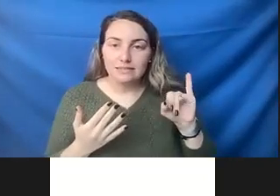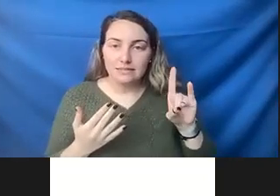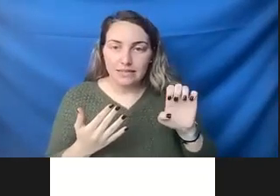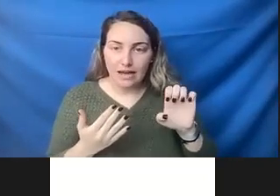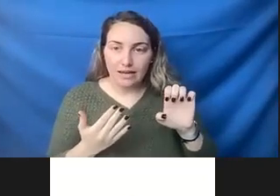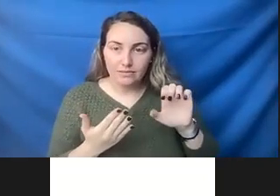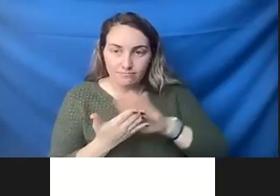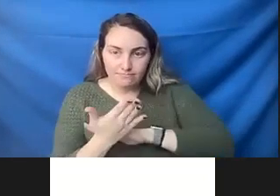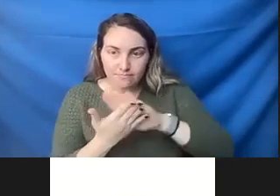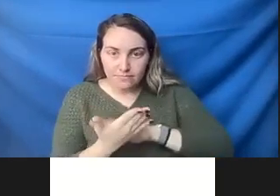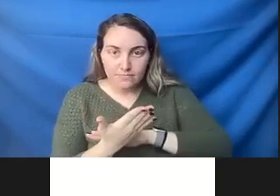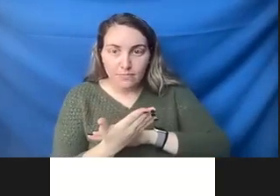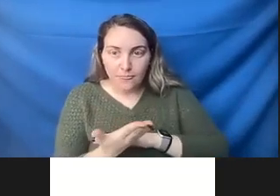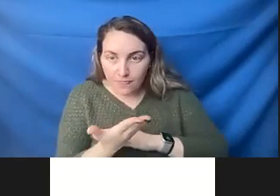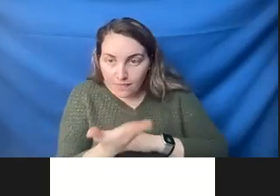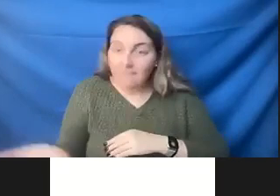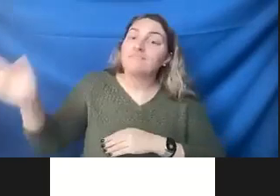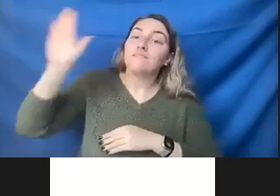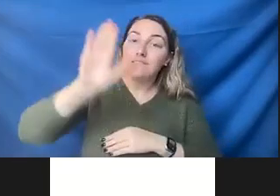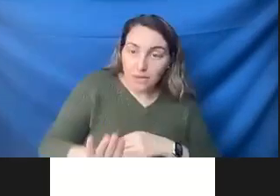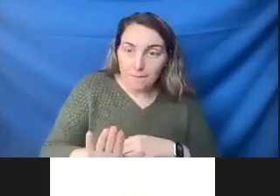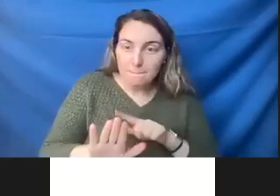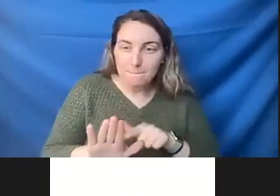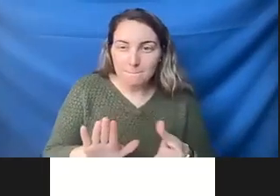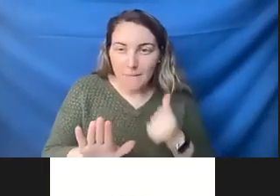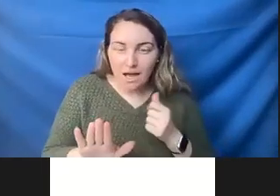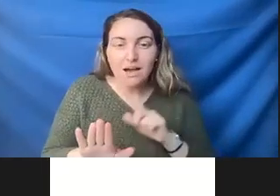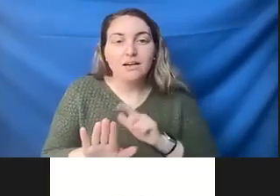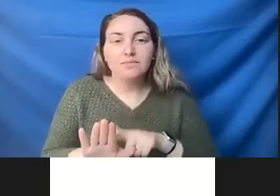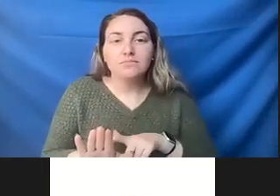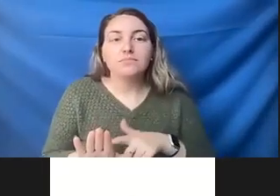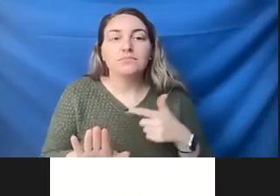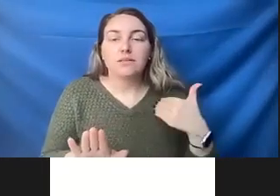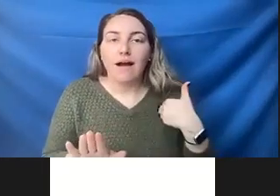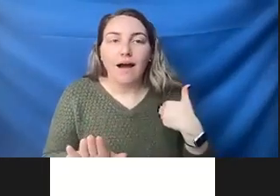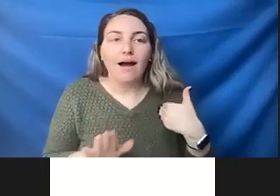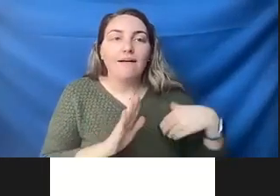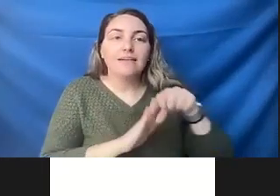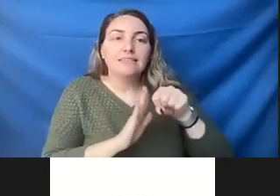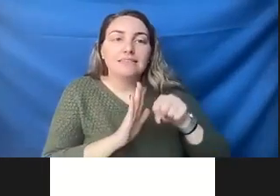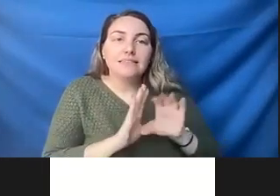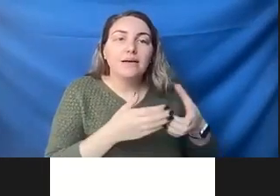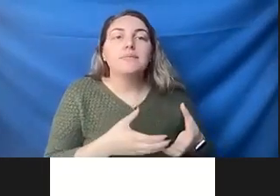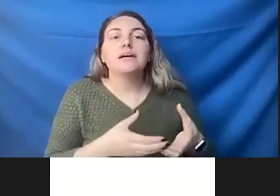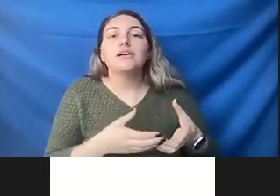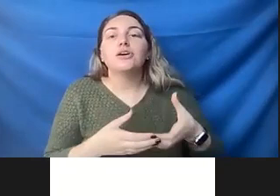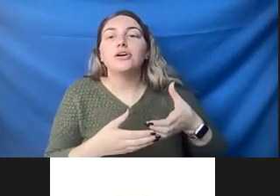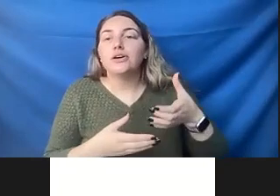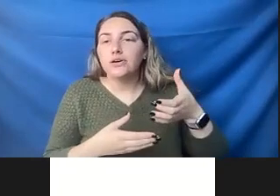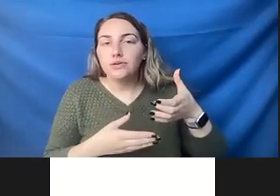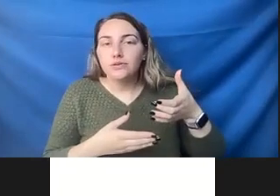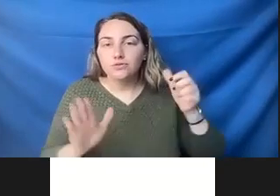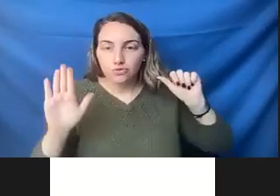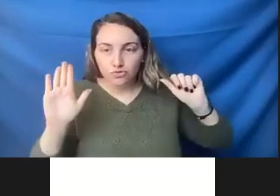the page, and then you flip it over. And you have members of state committee, judicial convention, which are